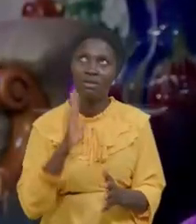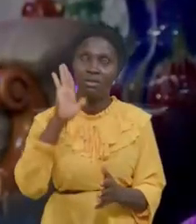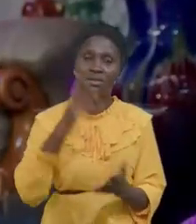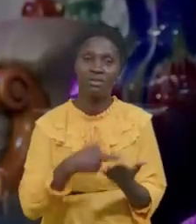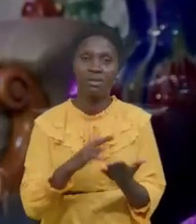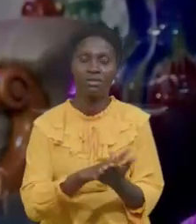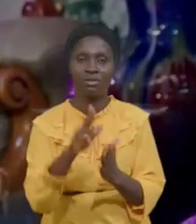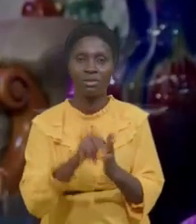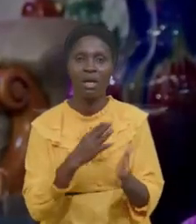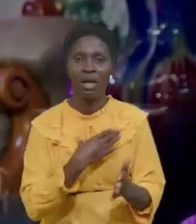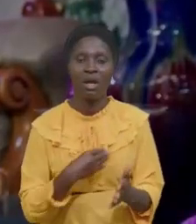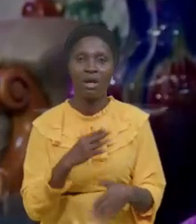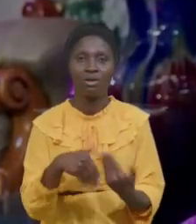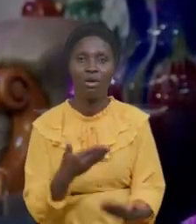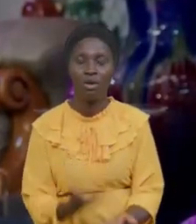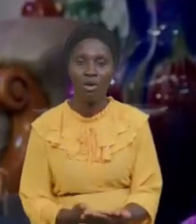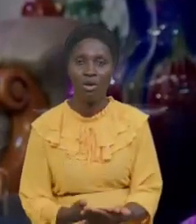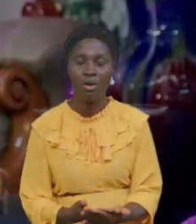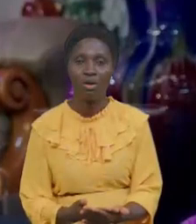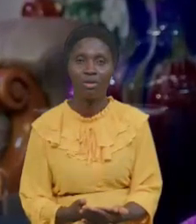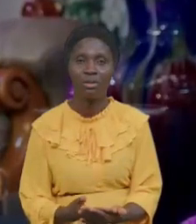righteousness, and